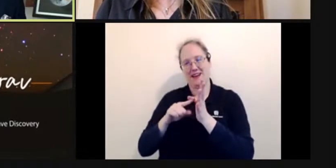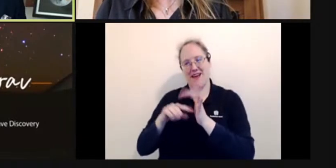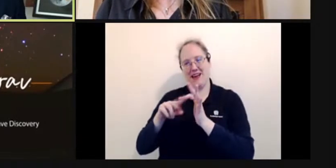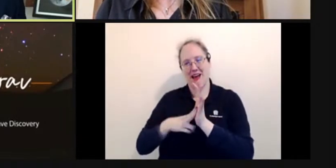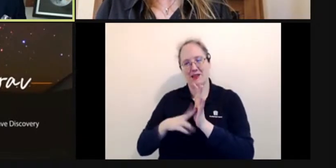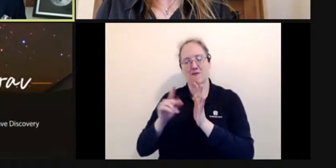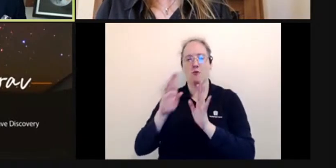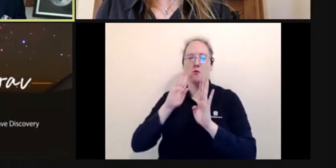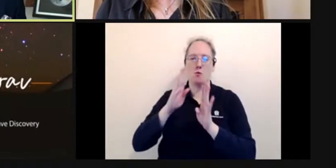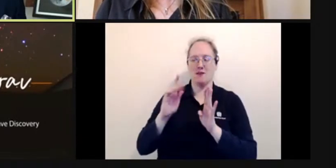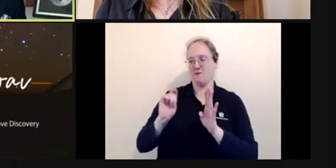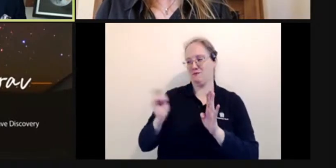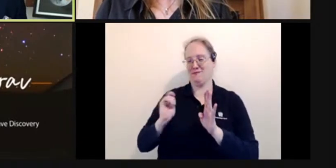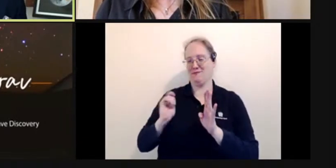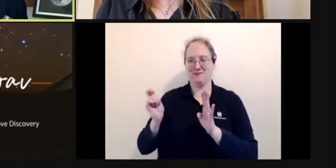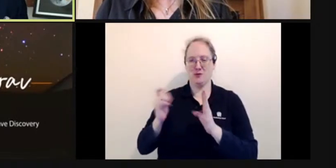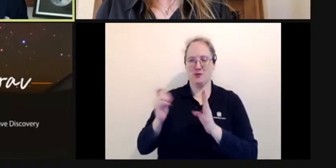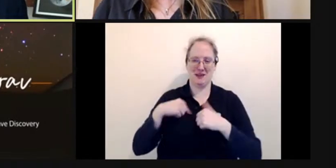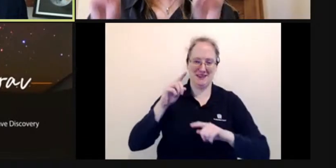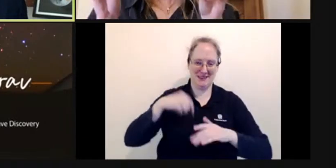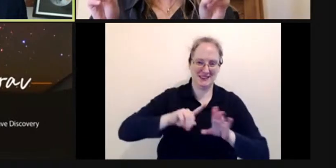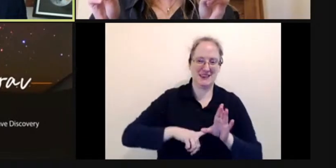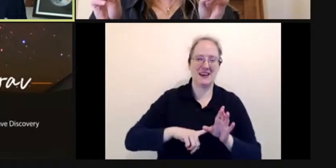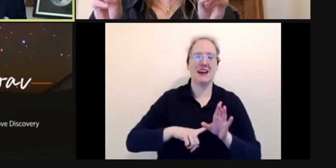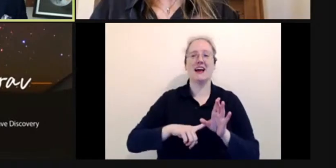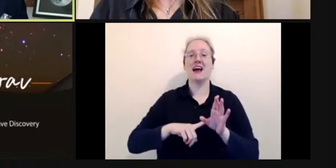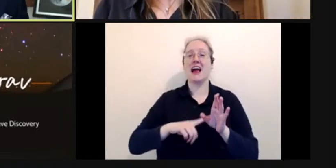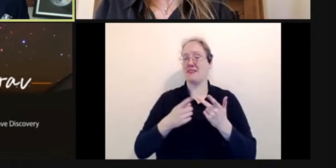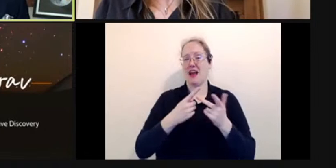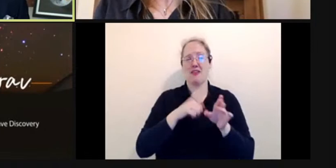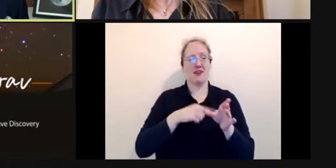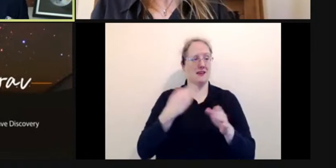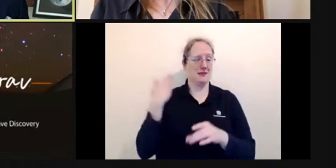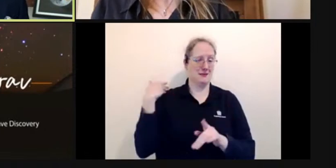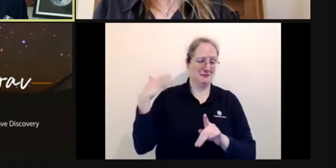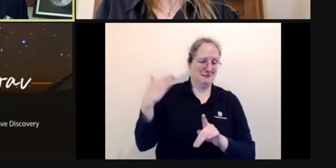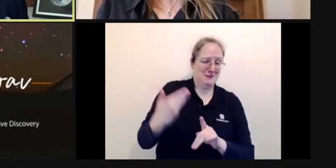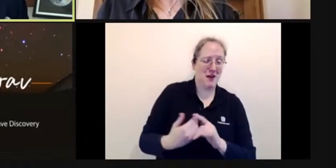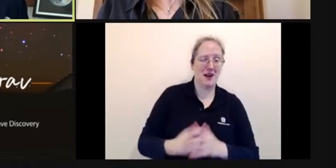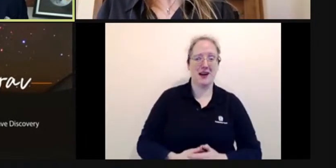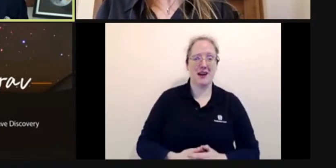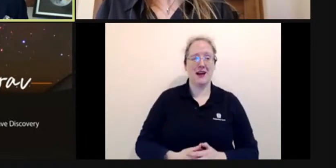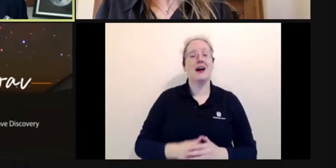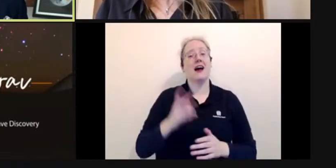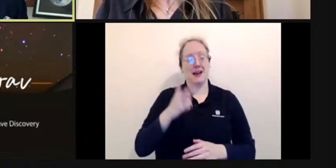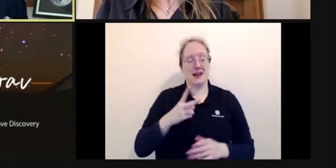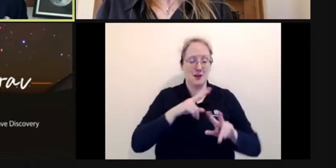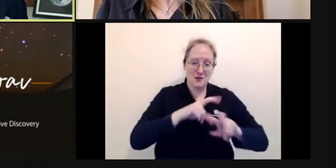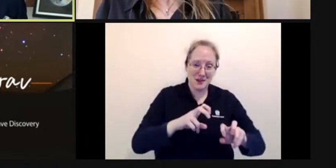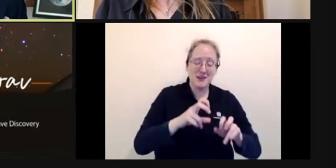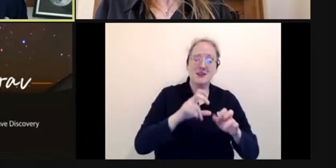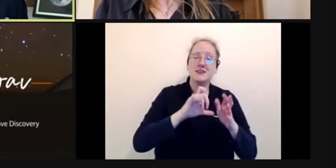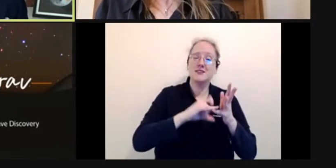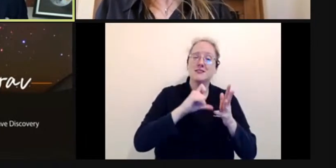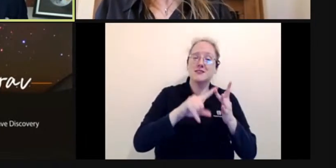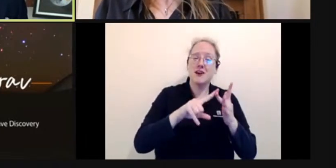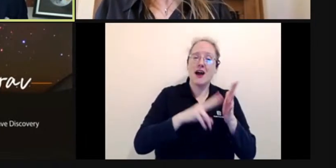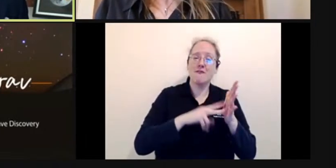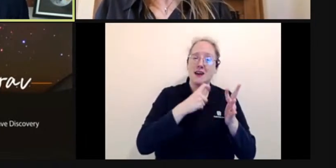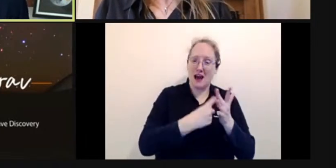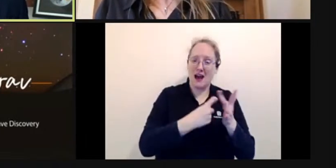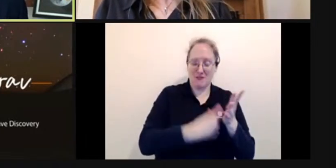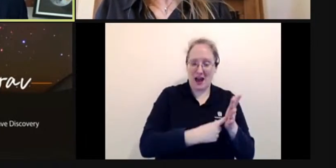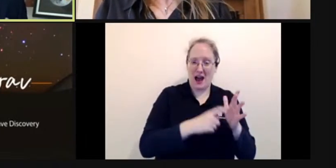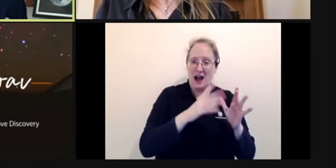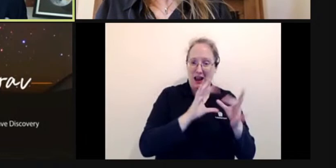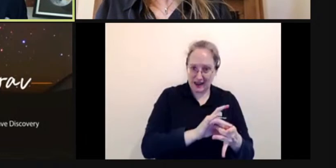wonderful co-hosting this year and indeed all of the other years. Once again, go to scivr.com.au, click the link for the survey. We